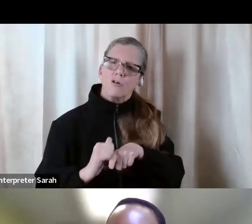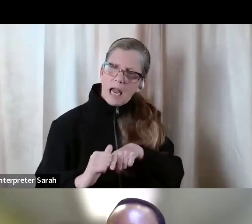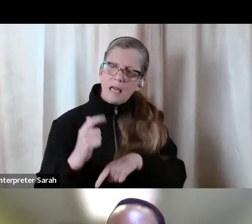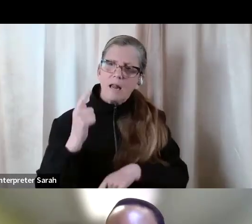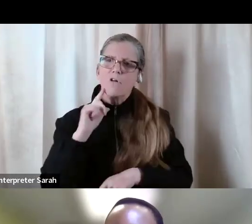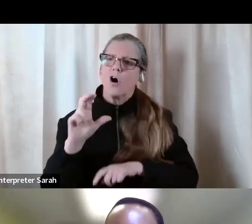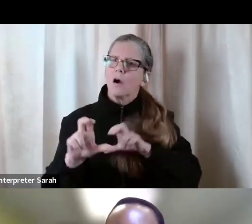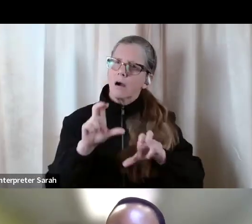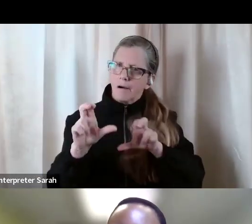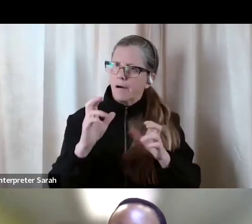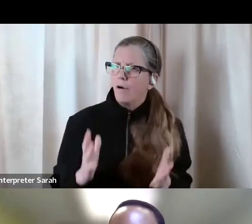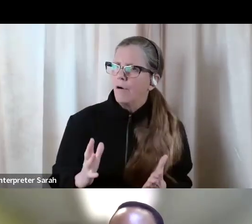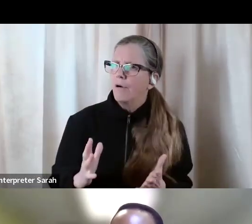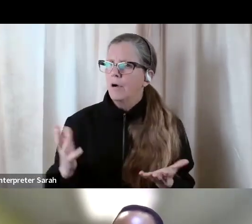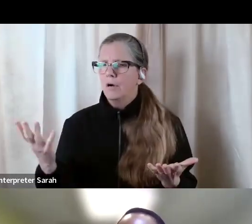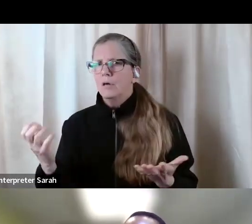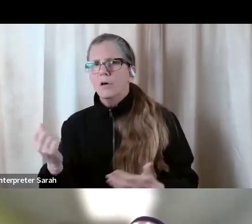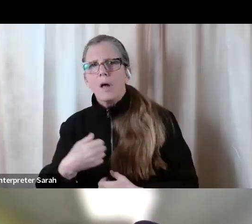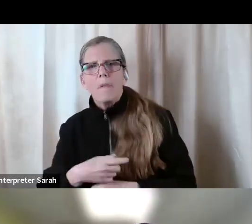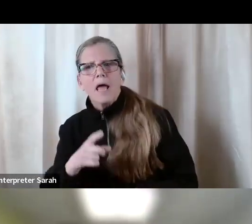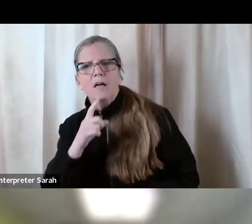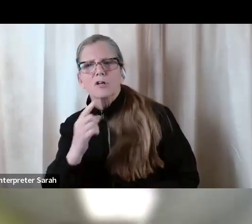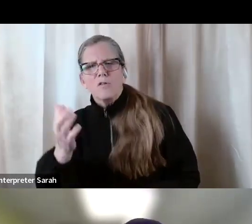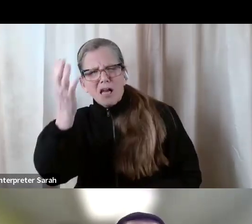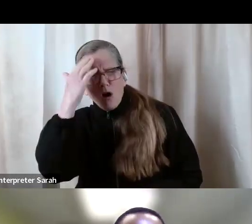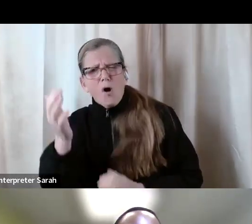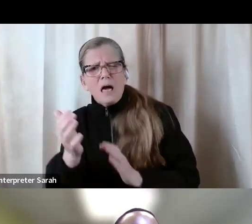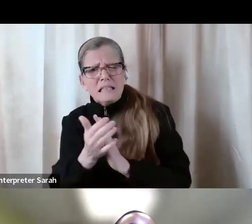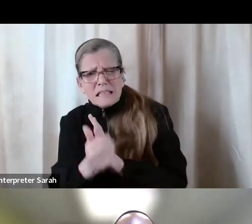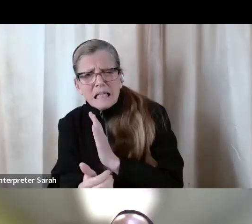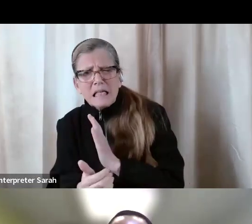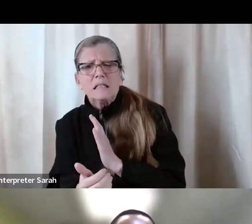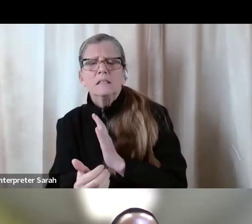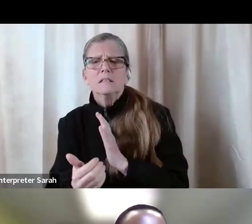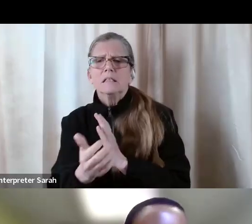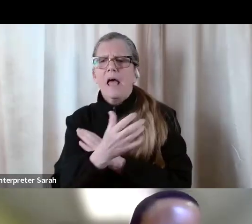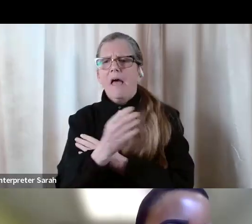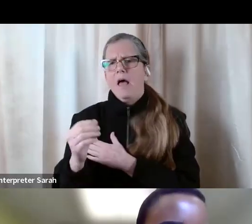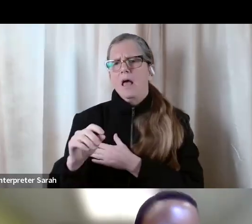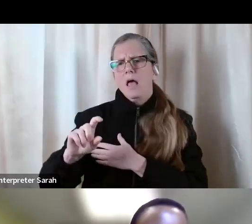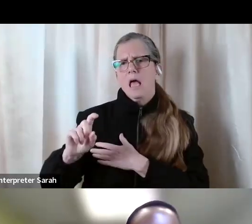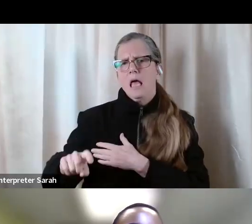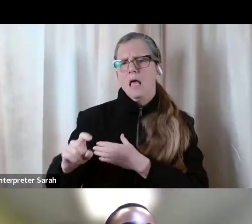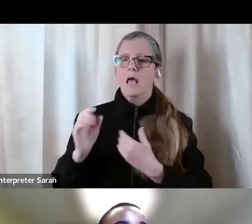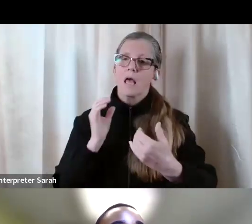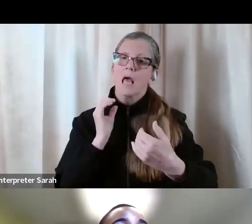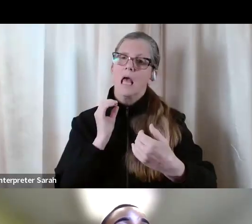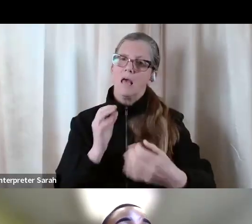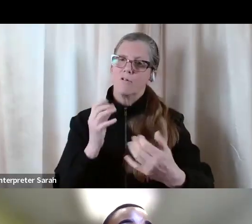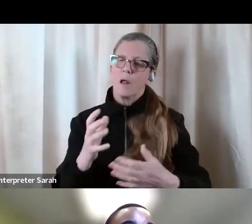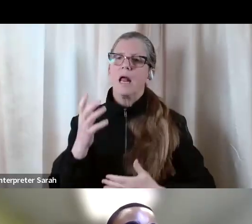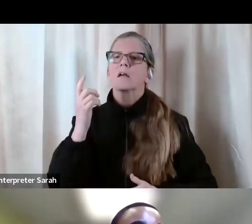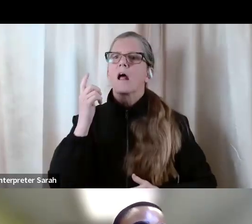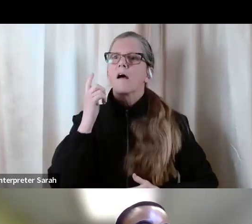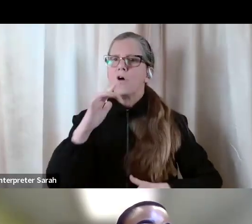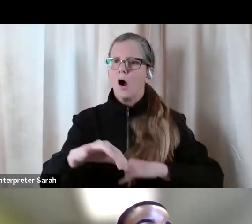stakeholders to ensure that they have the necessary skills and also all of the necessary information to promote this program. And